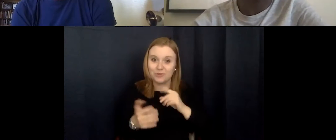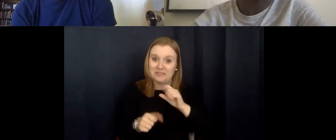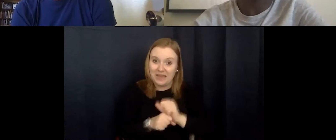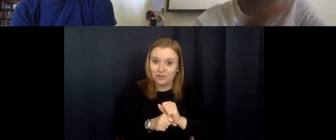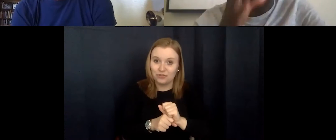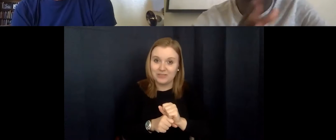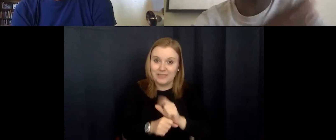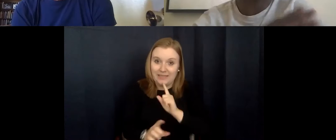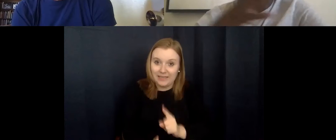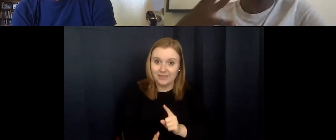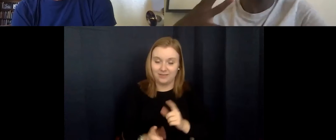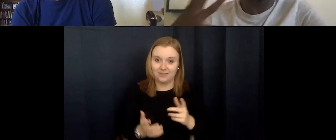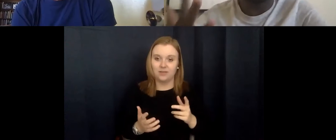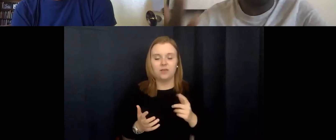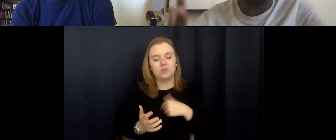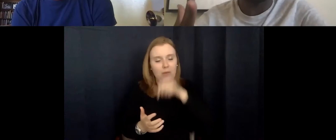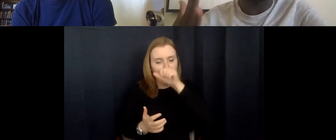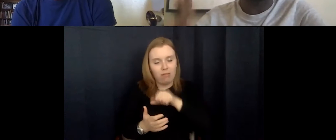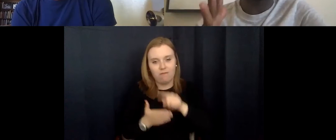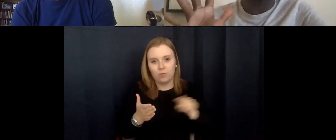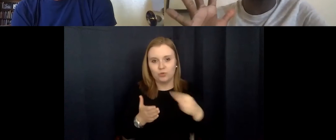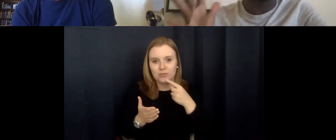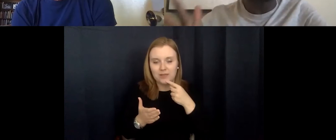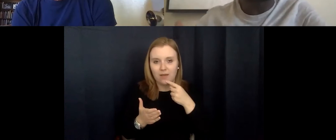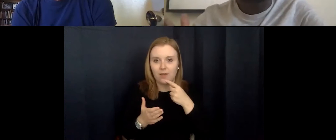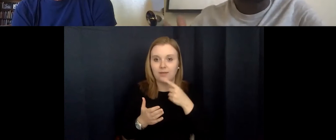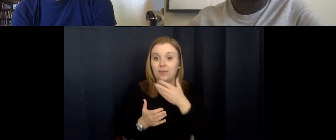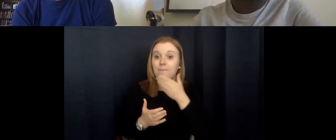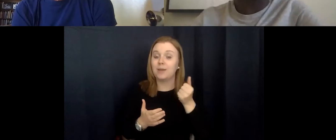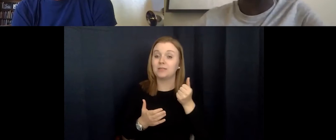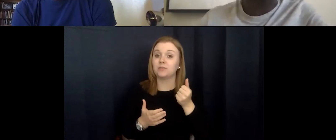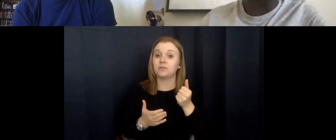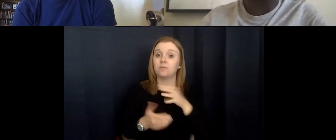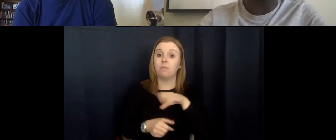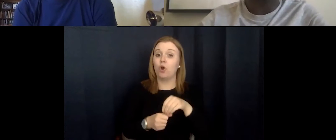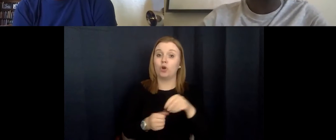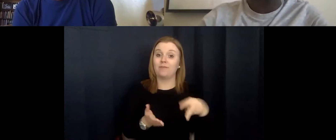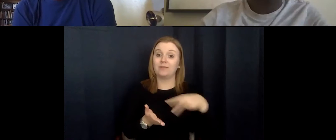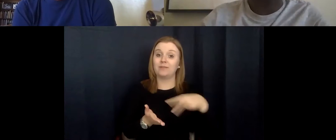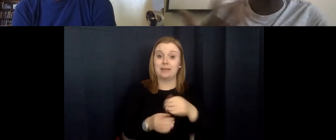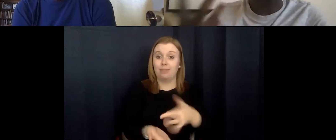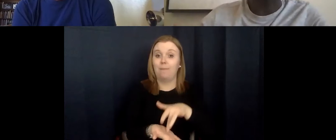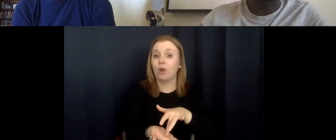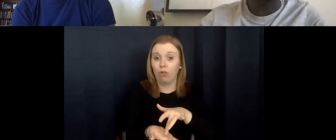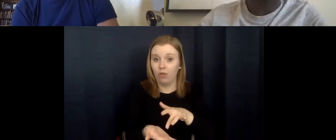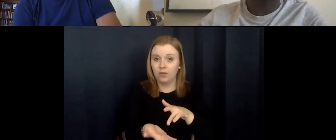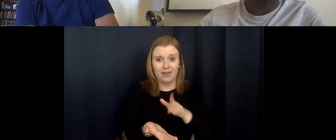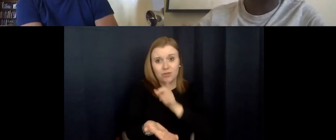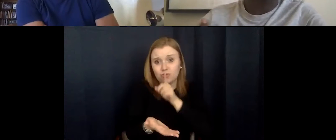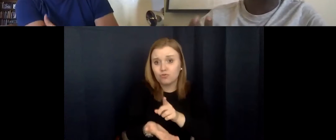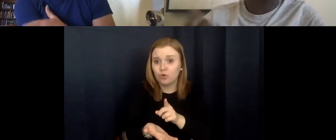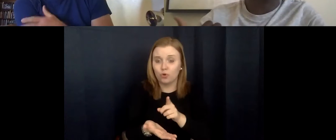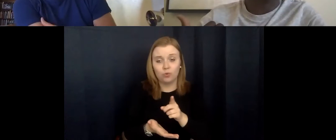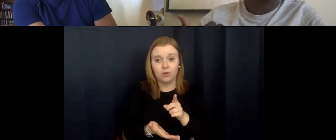is enhancing. And I love what you said about the best part of being in a dance is in the middle. And it is true. It's like the nature of performance